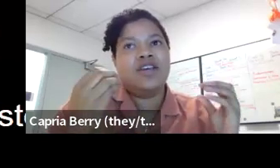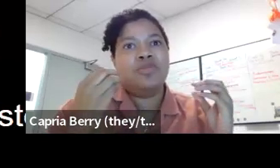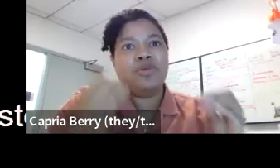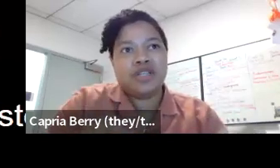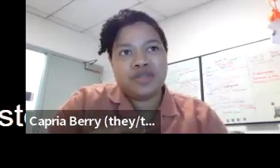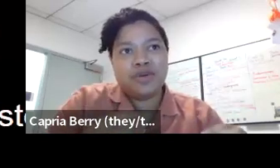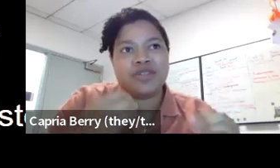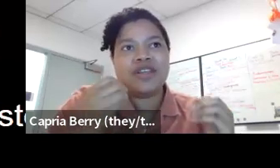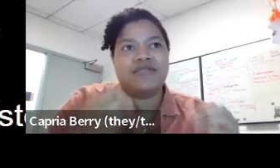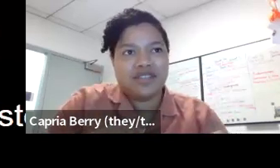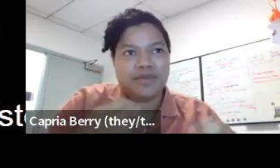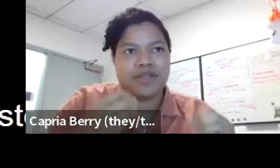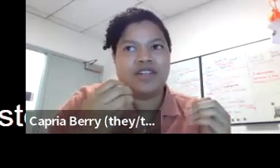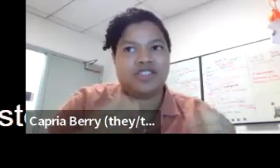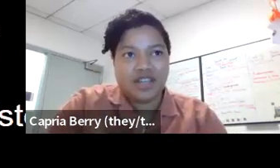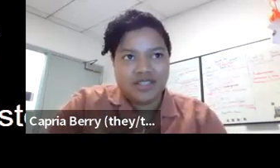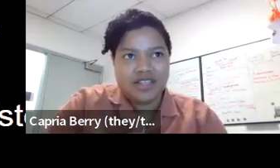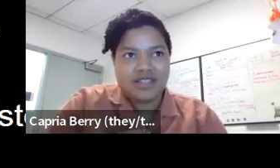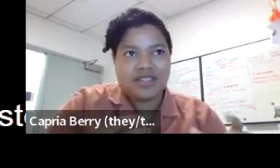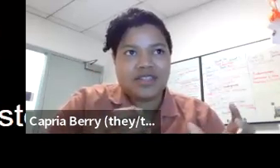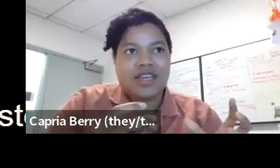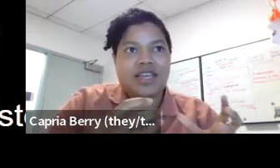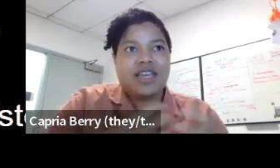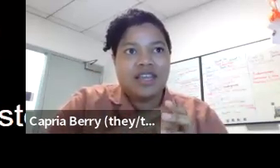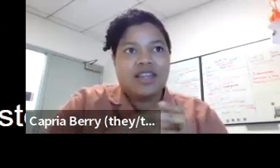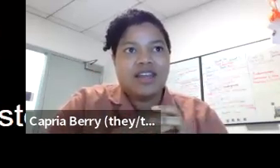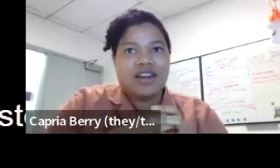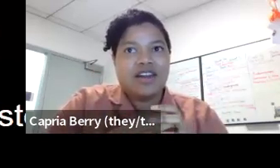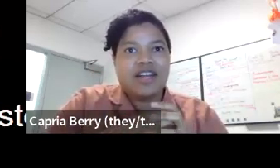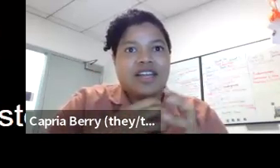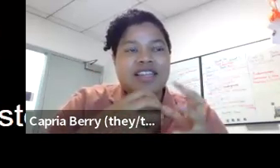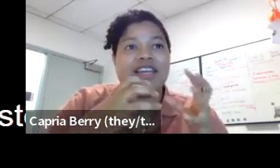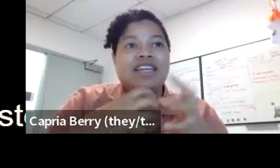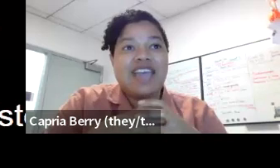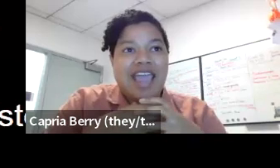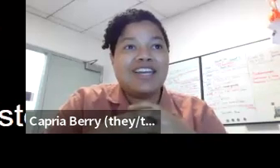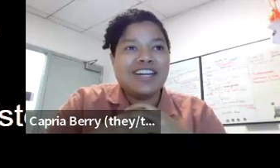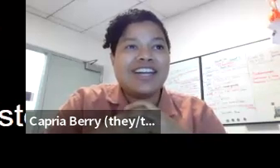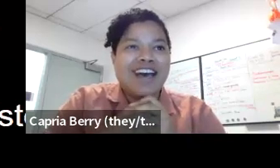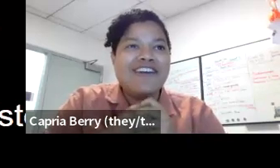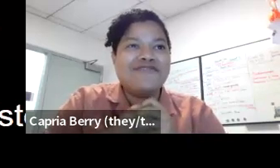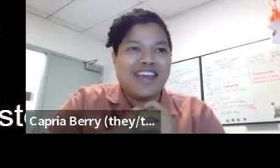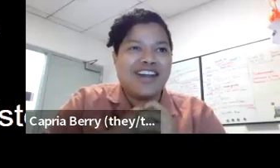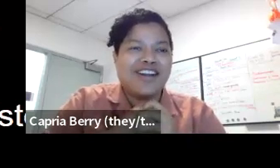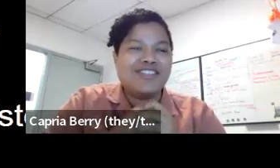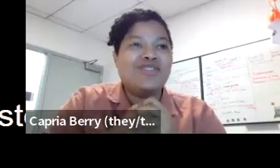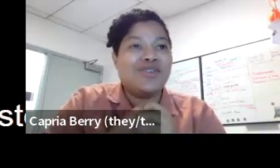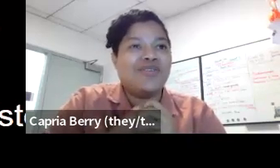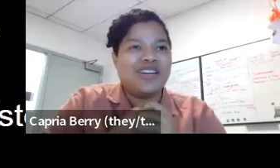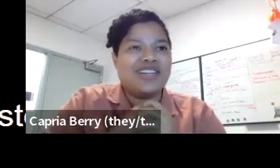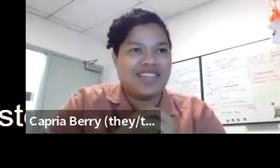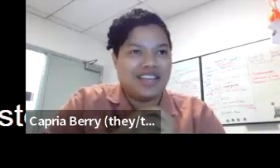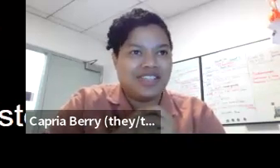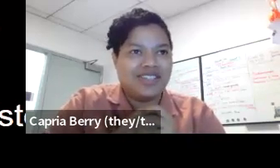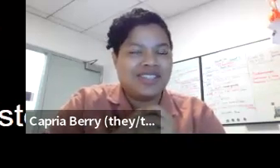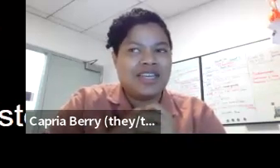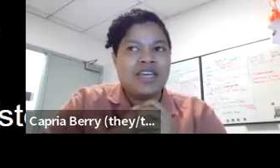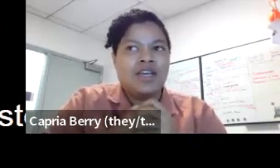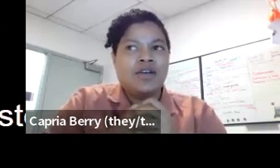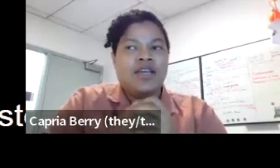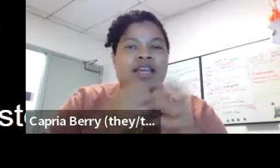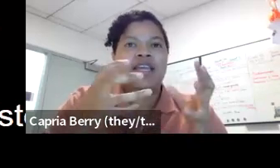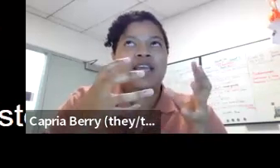know if I'm too fast. So This little mini presentation